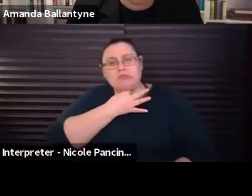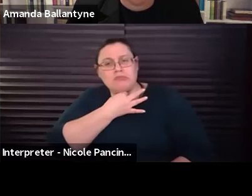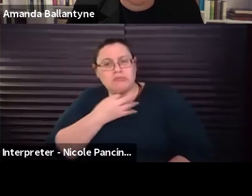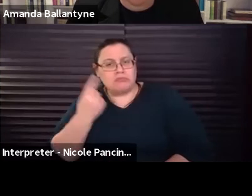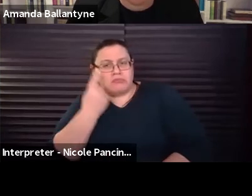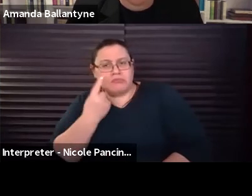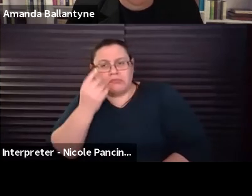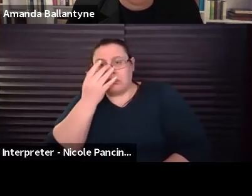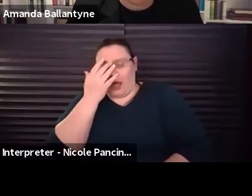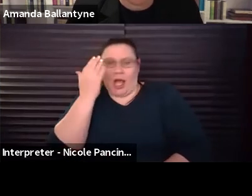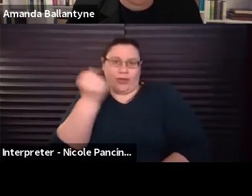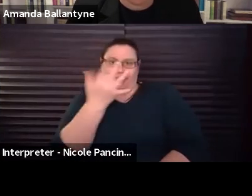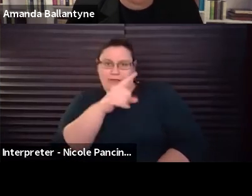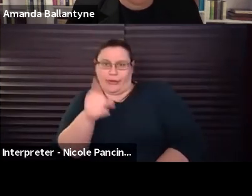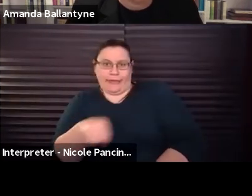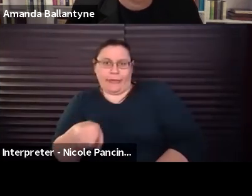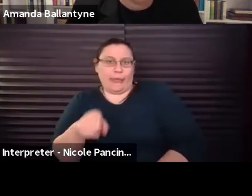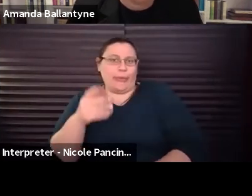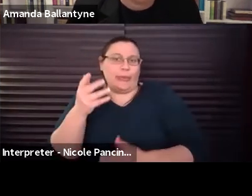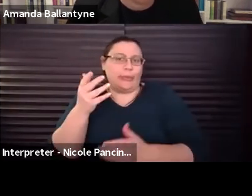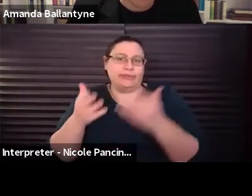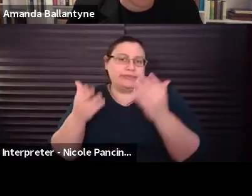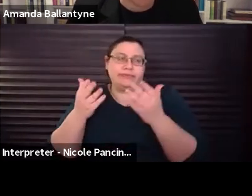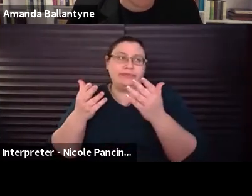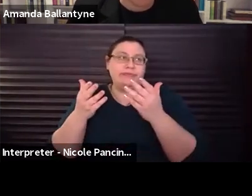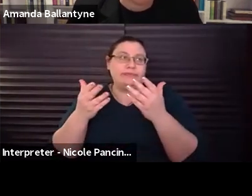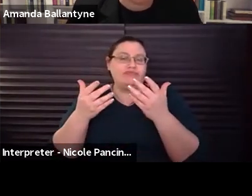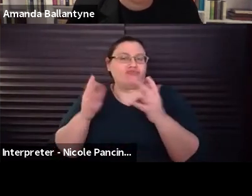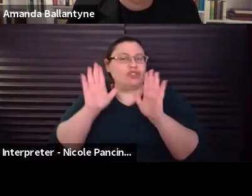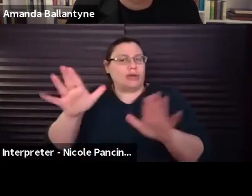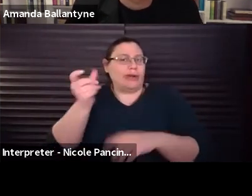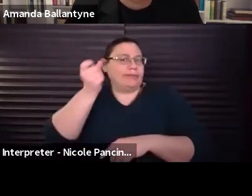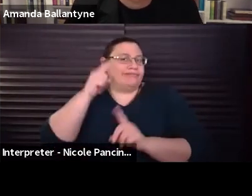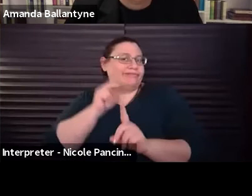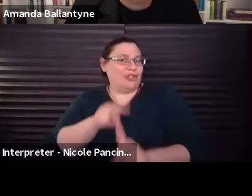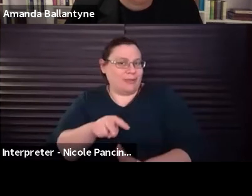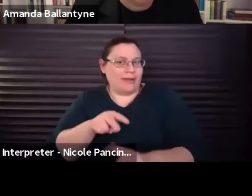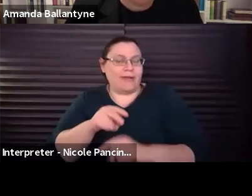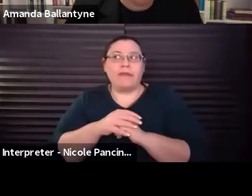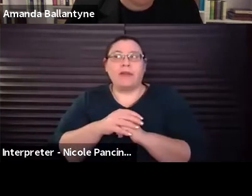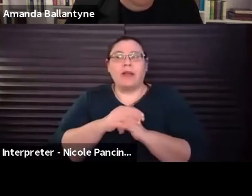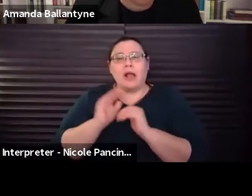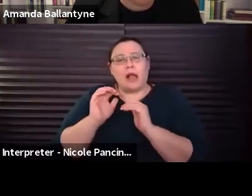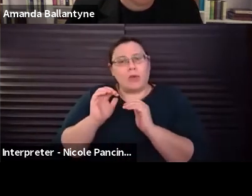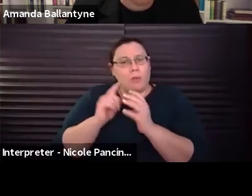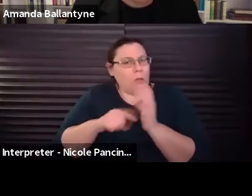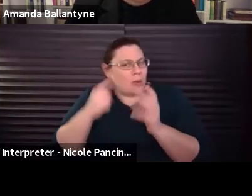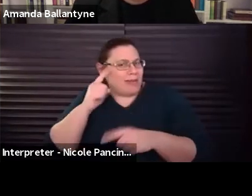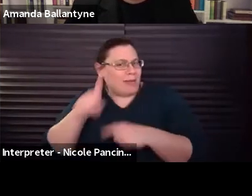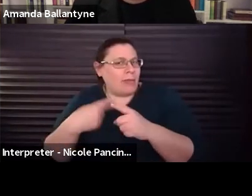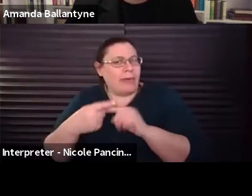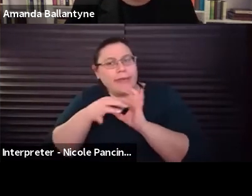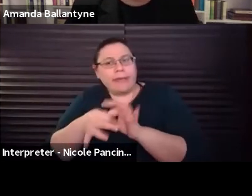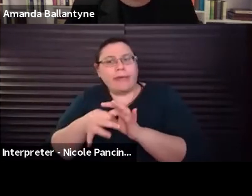I know a number of you would probably have great perspectives on this, but how do we think about organizing